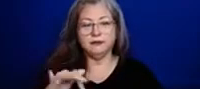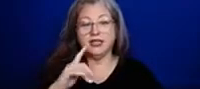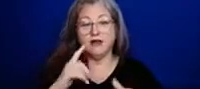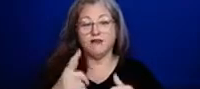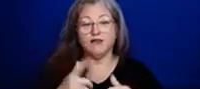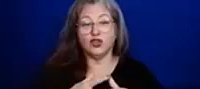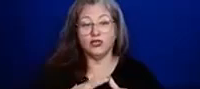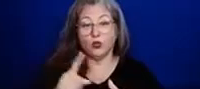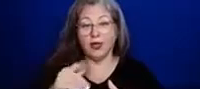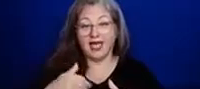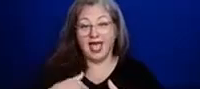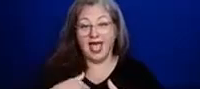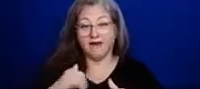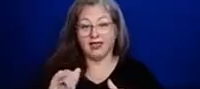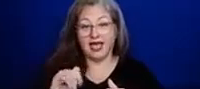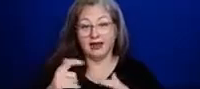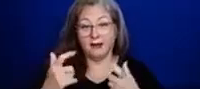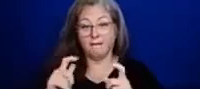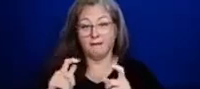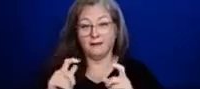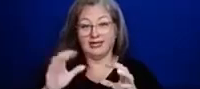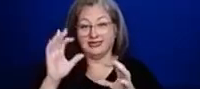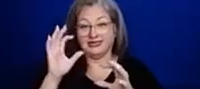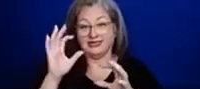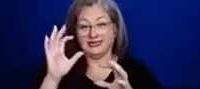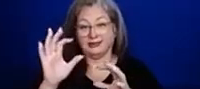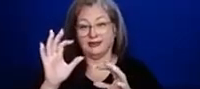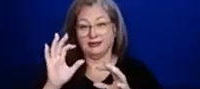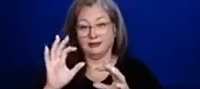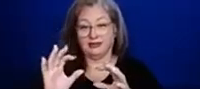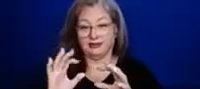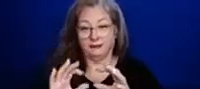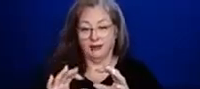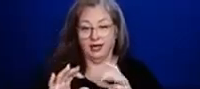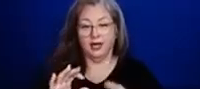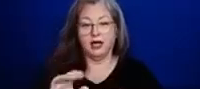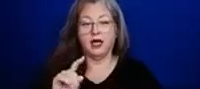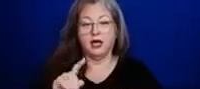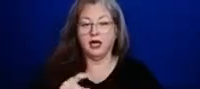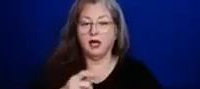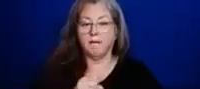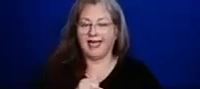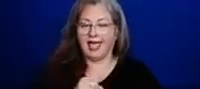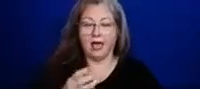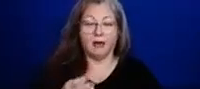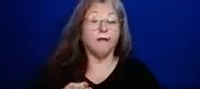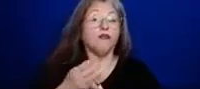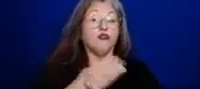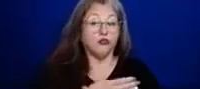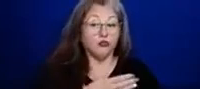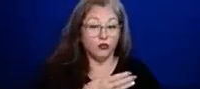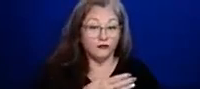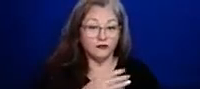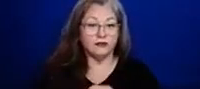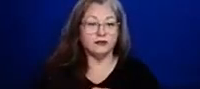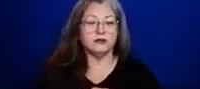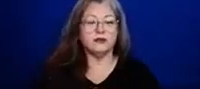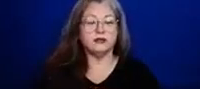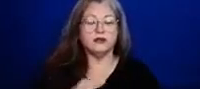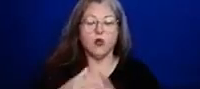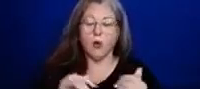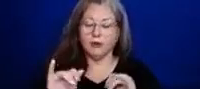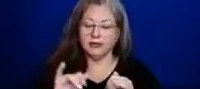the first ones where the inks are, where the spots are, they were made previously. Yes, these